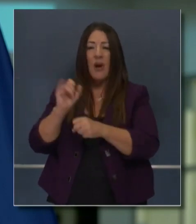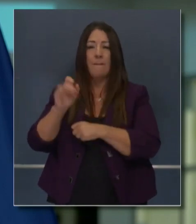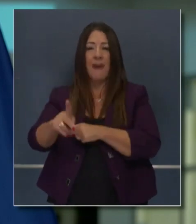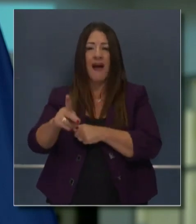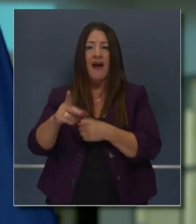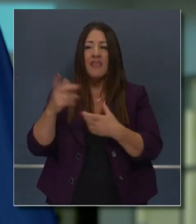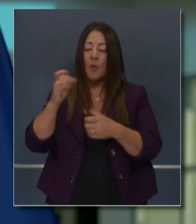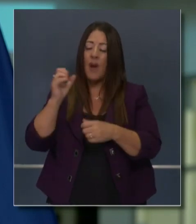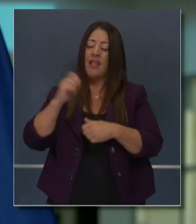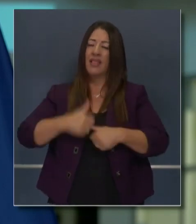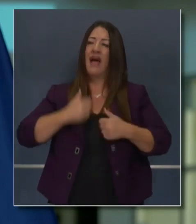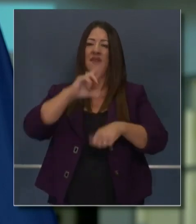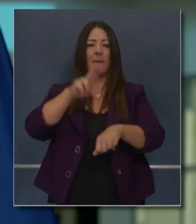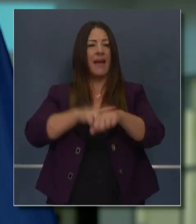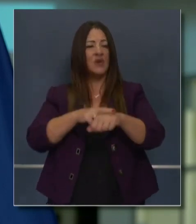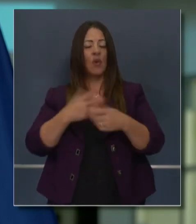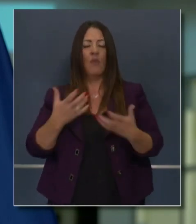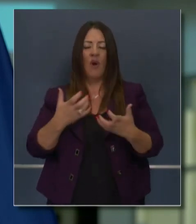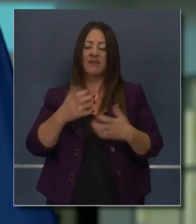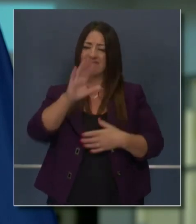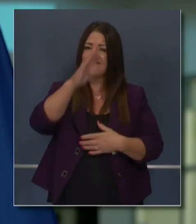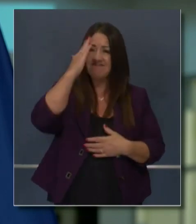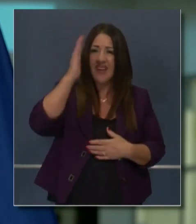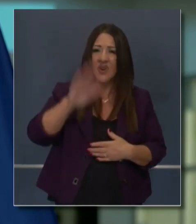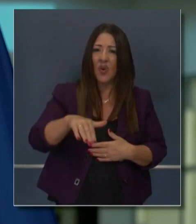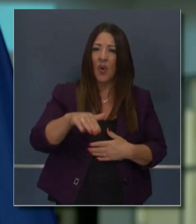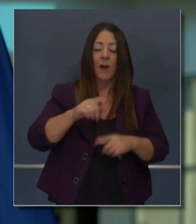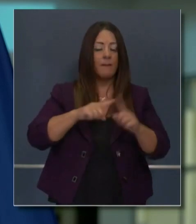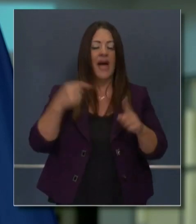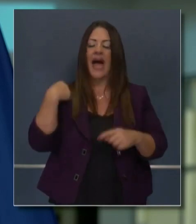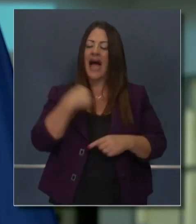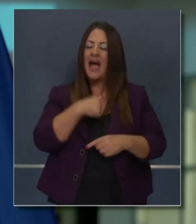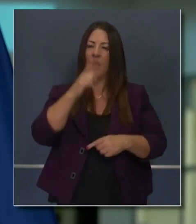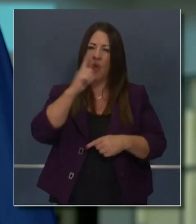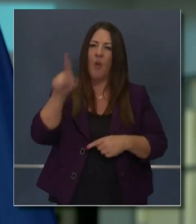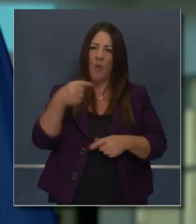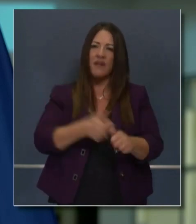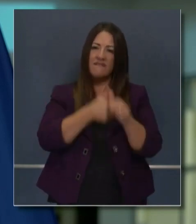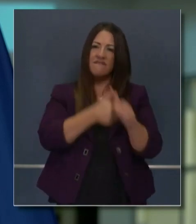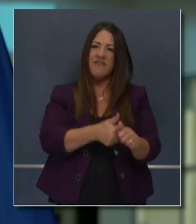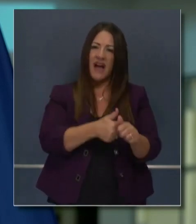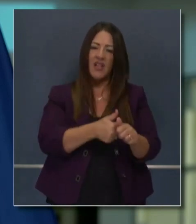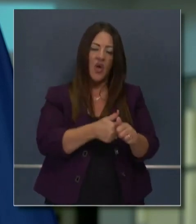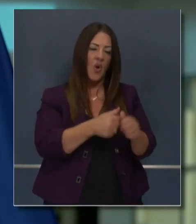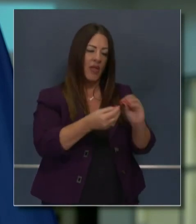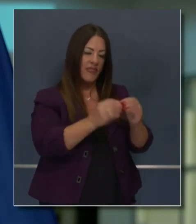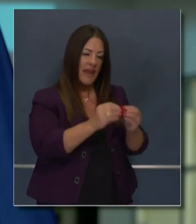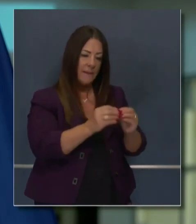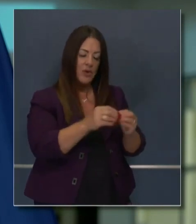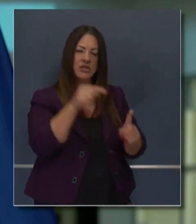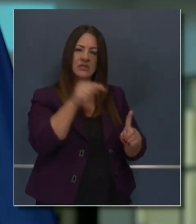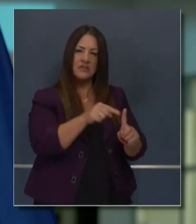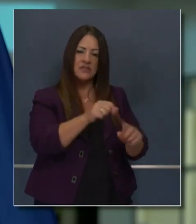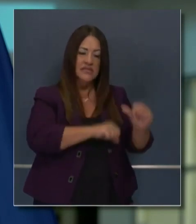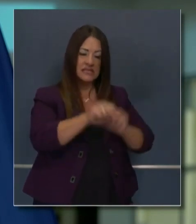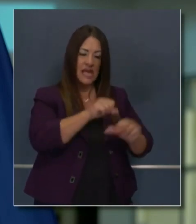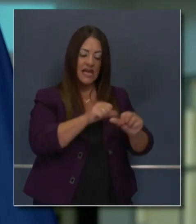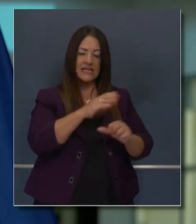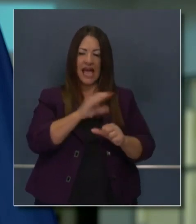me, but we as a state are going to be driven by data and science, and we're going to be driven by public health